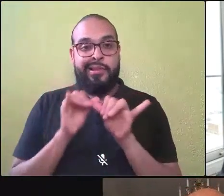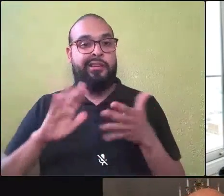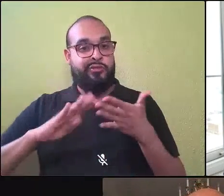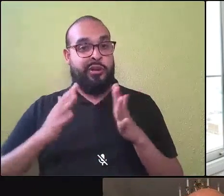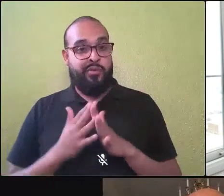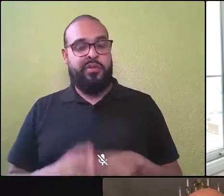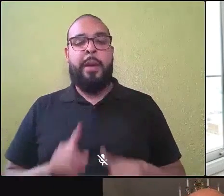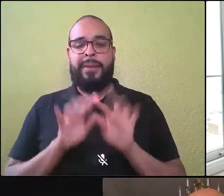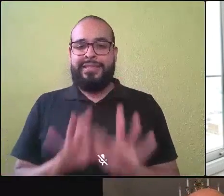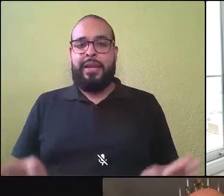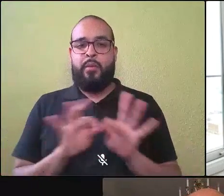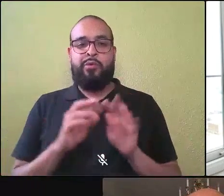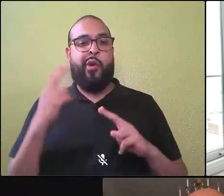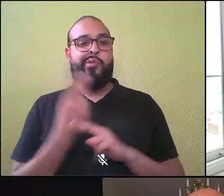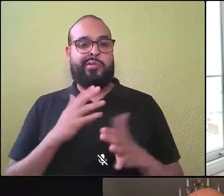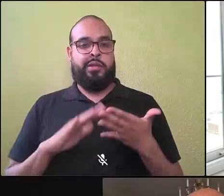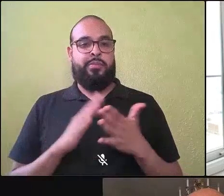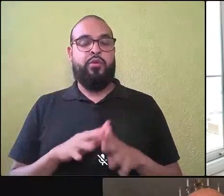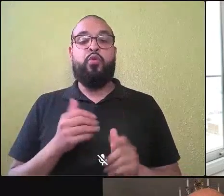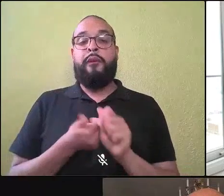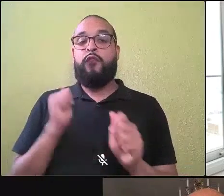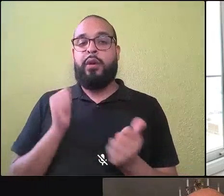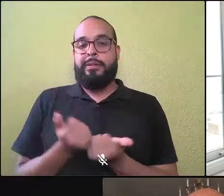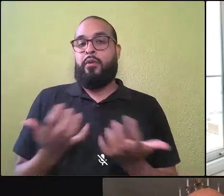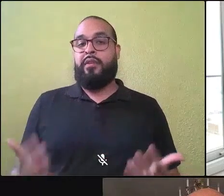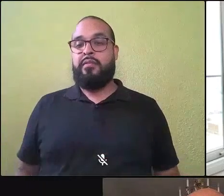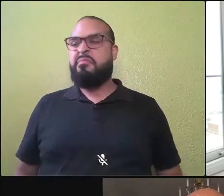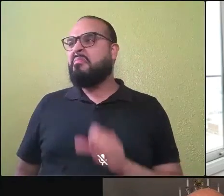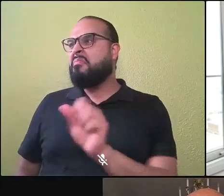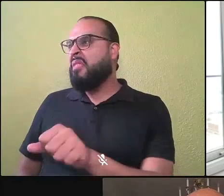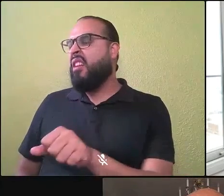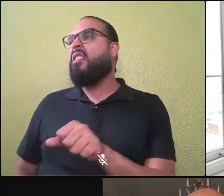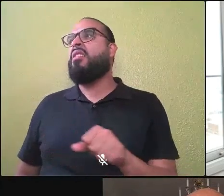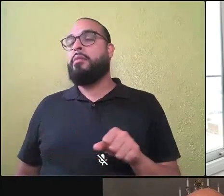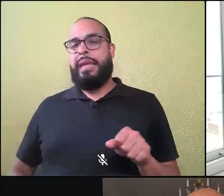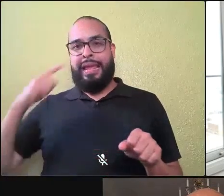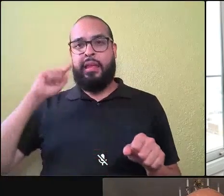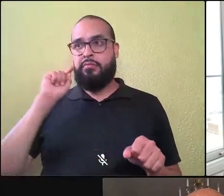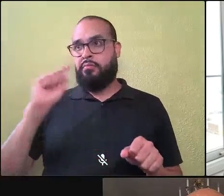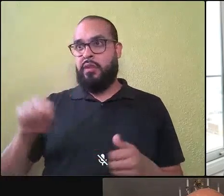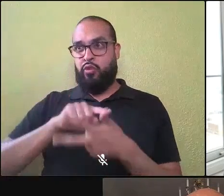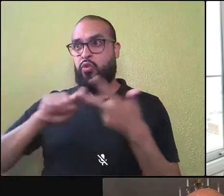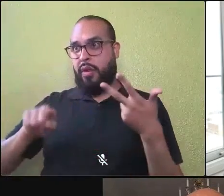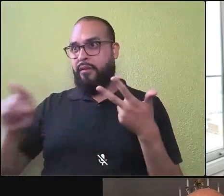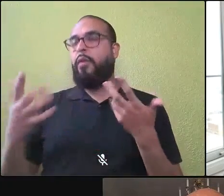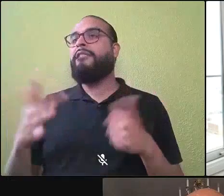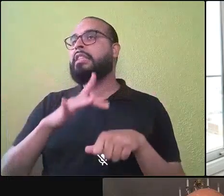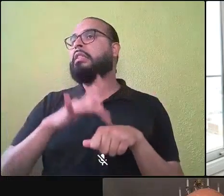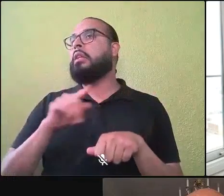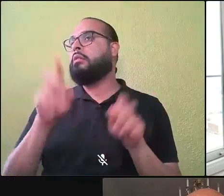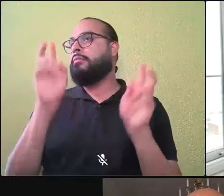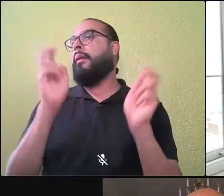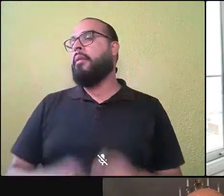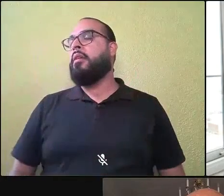I feel like all three of you have alluded to this, but I'm curious, have there been times that the community has